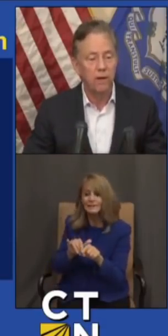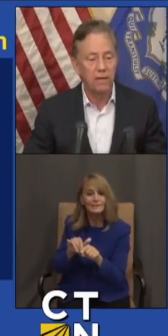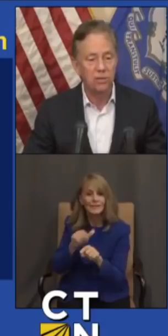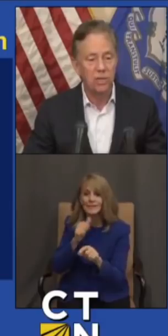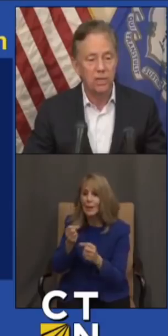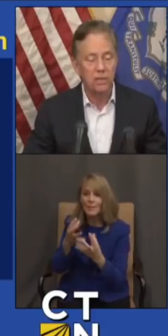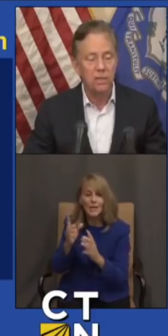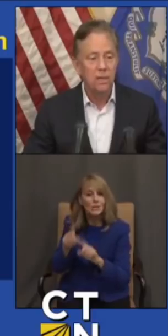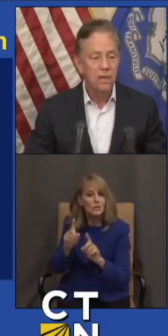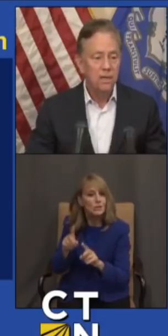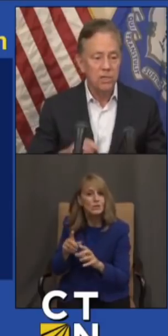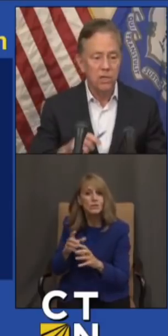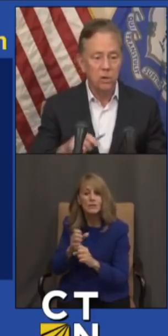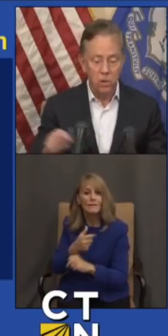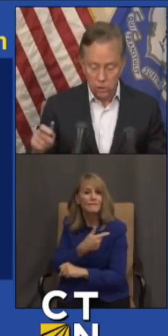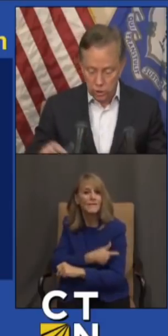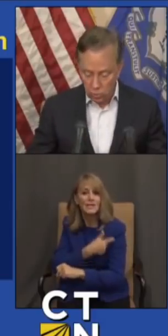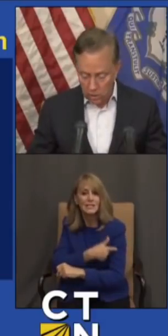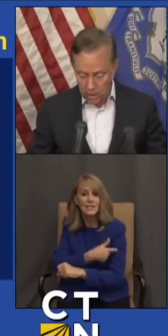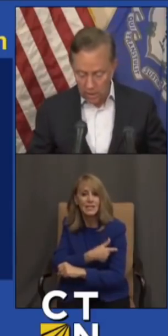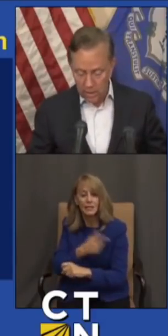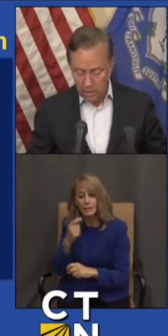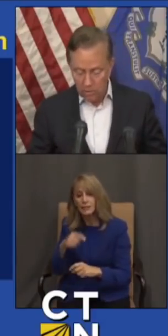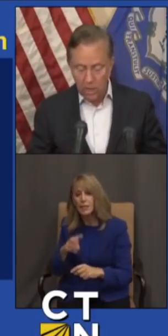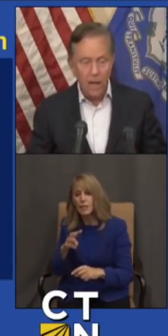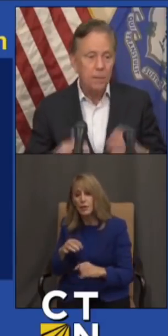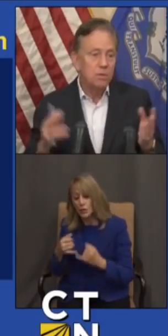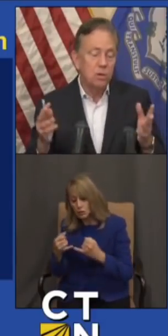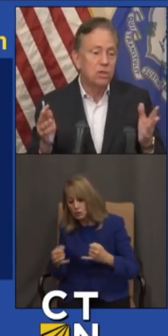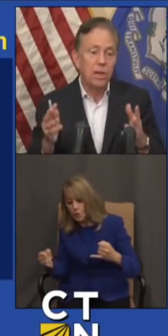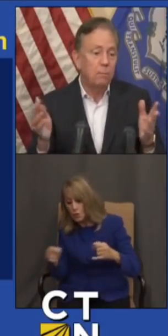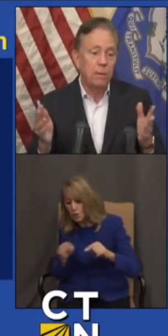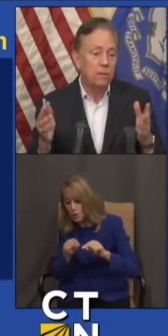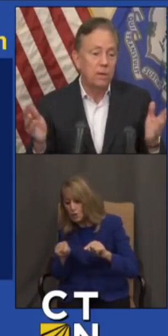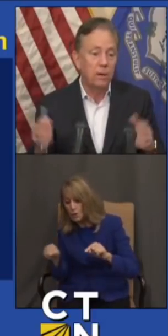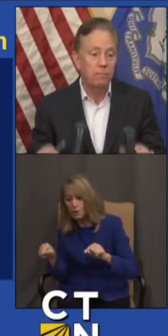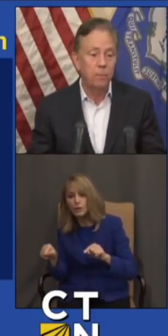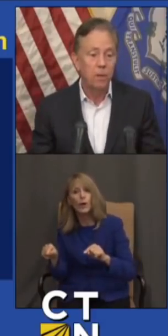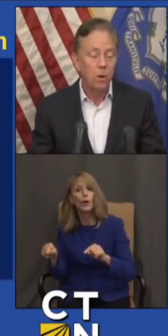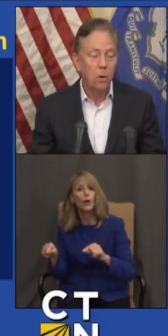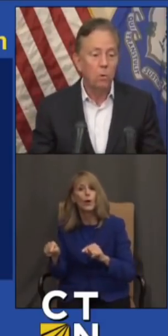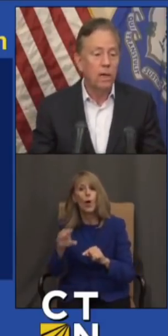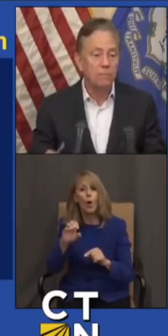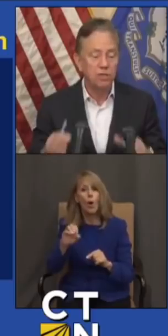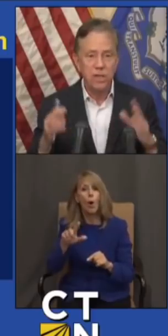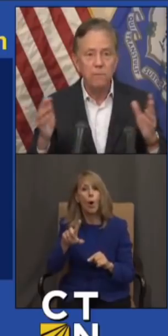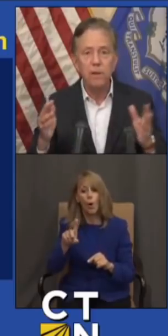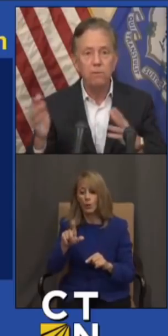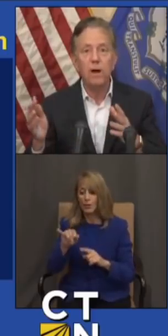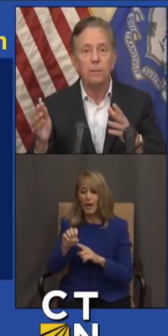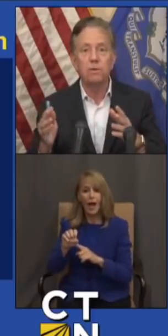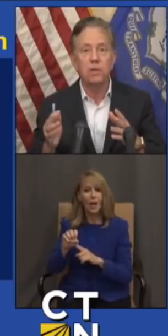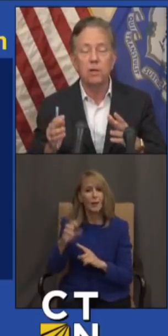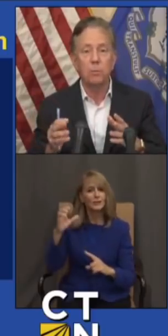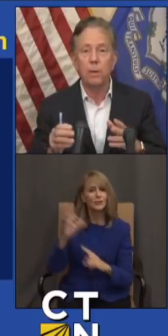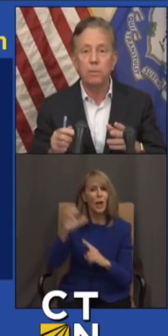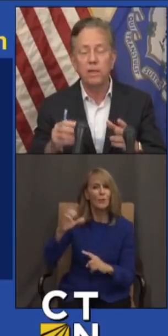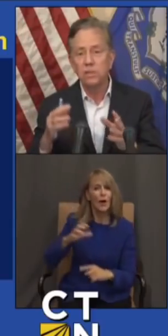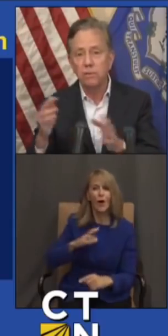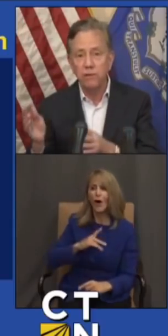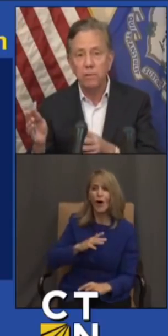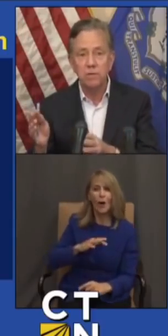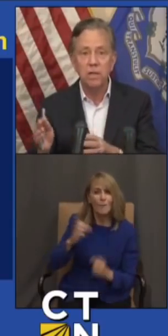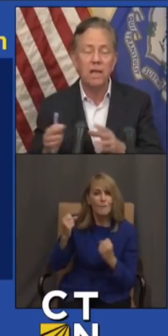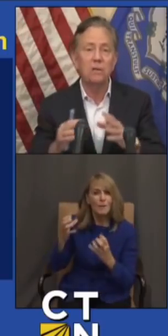have been vaccinated. You see along the shoreline there, Lyme is our champion. Old Lyme, 75% of the people,